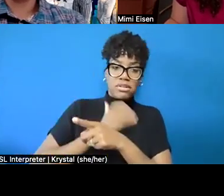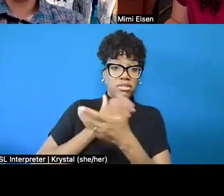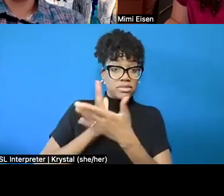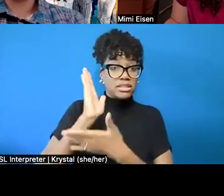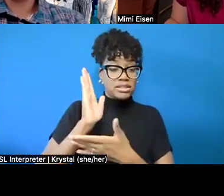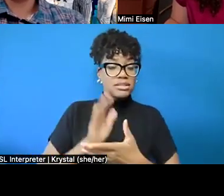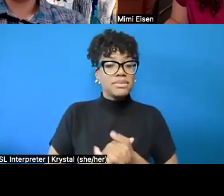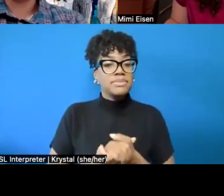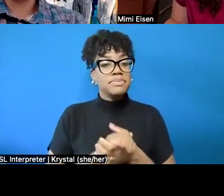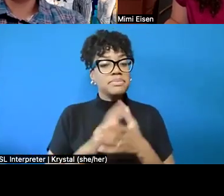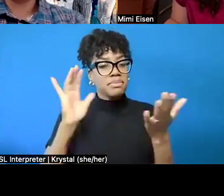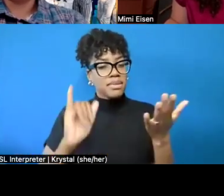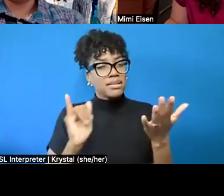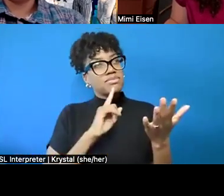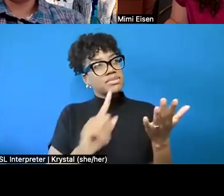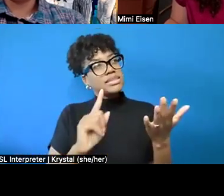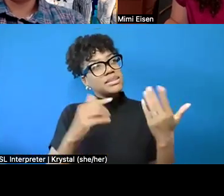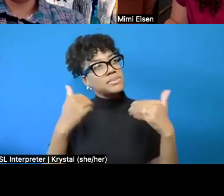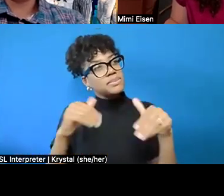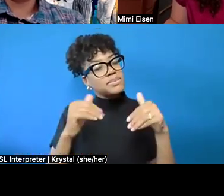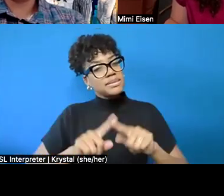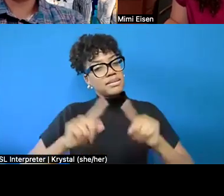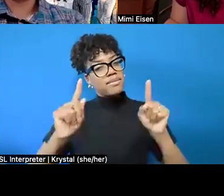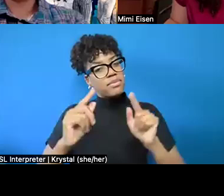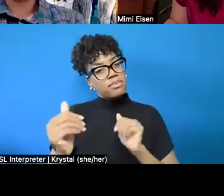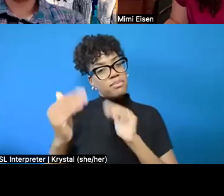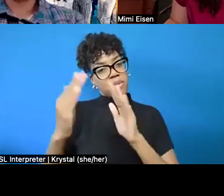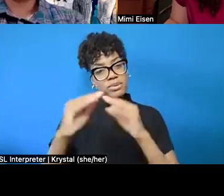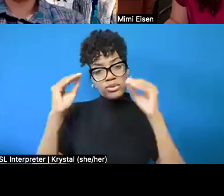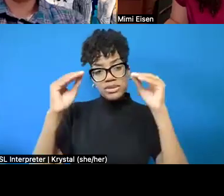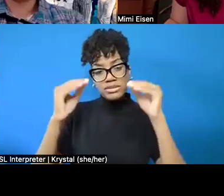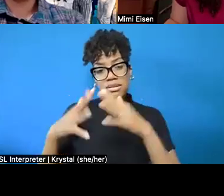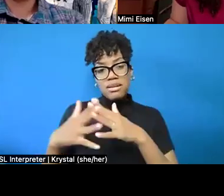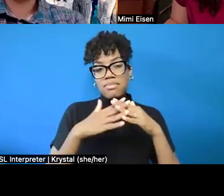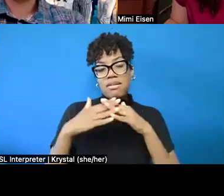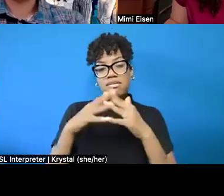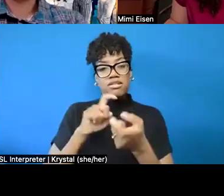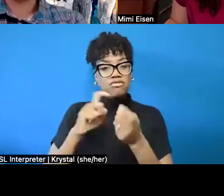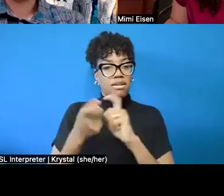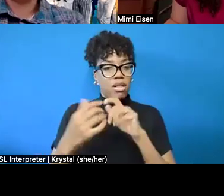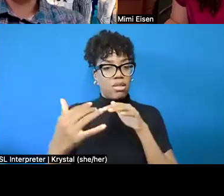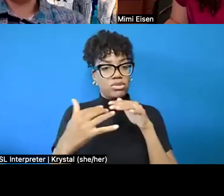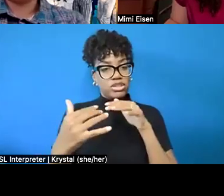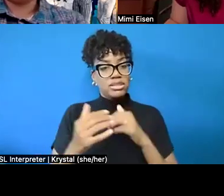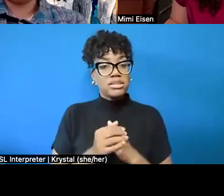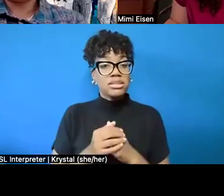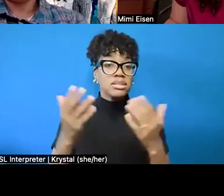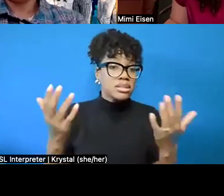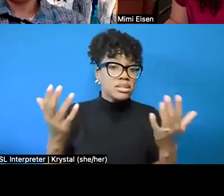teaching the American Revolution and the Constitution that came out of that, right? Because the original